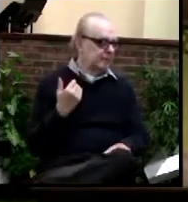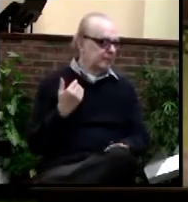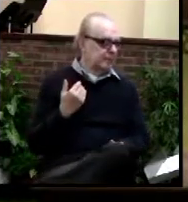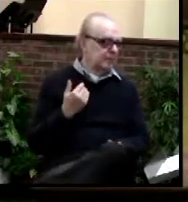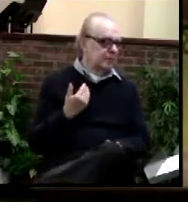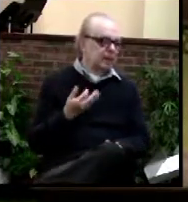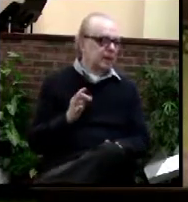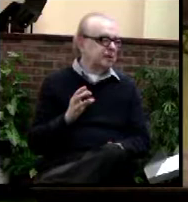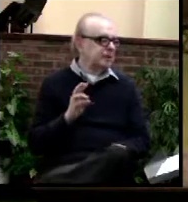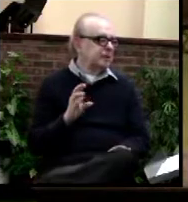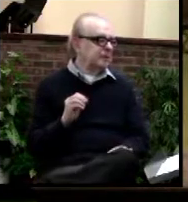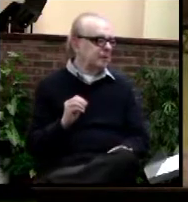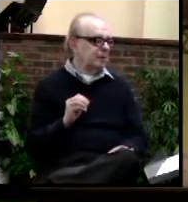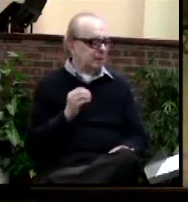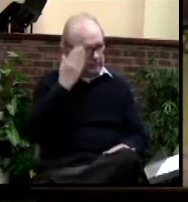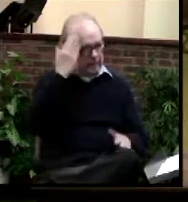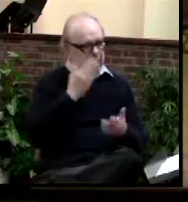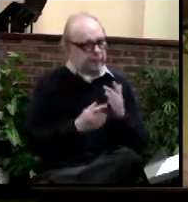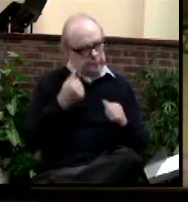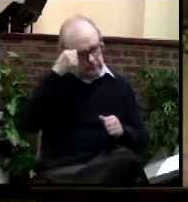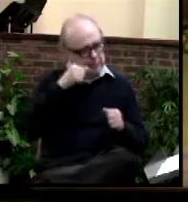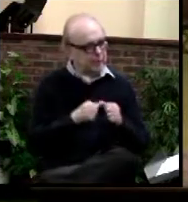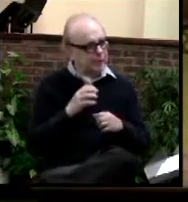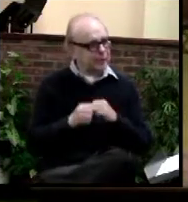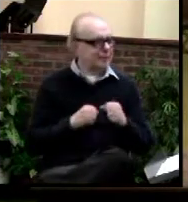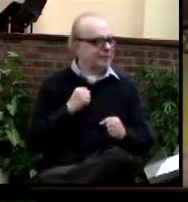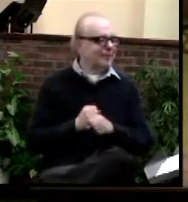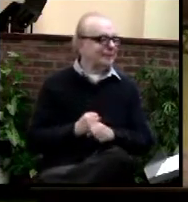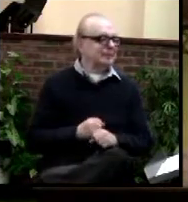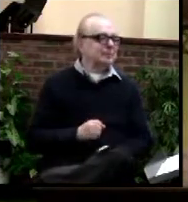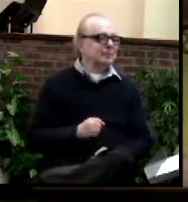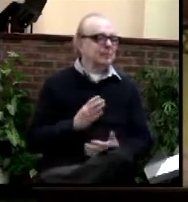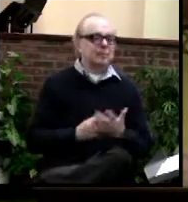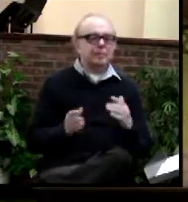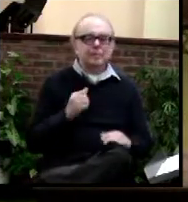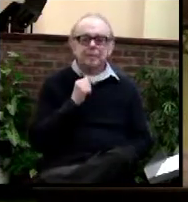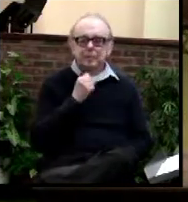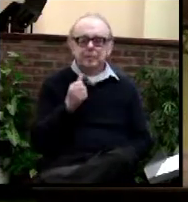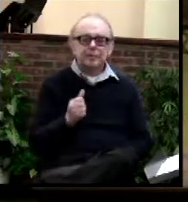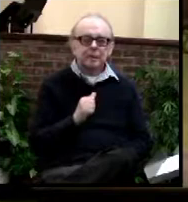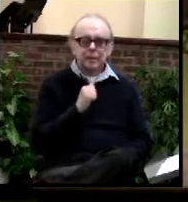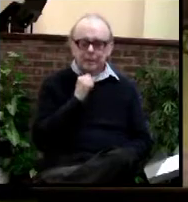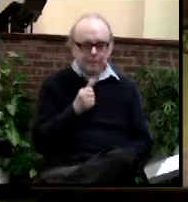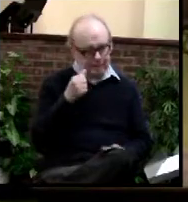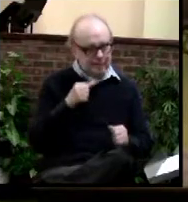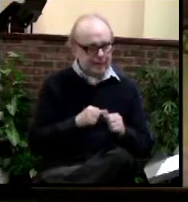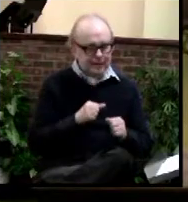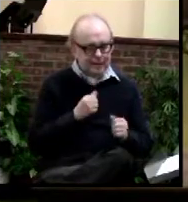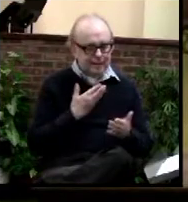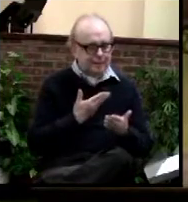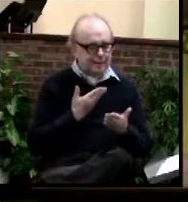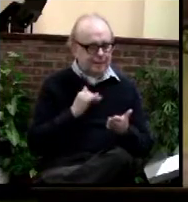60s, and some of you remember those, some of you don't, and that's good,